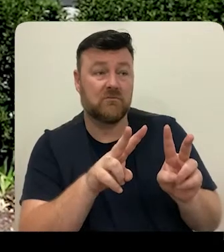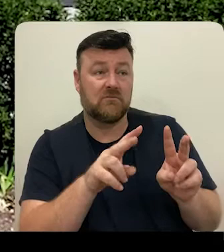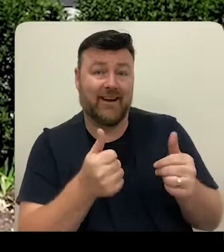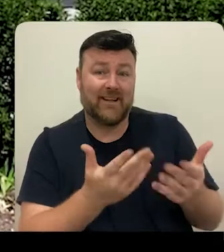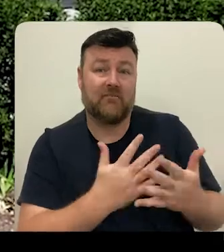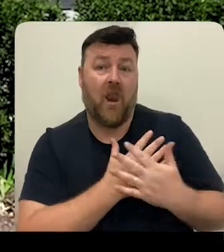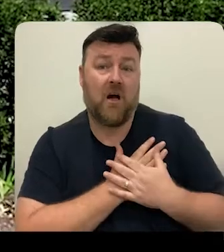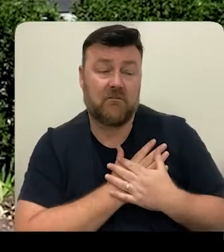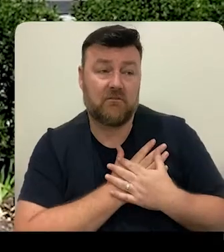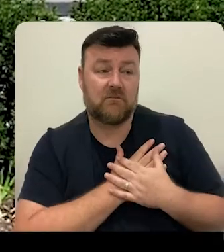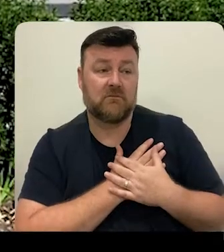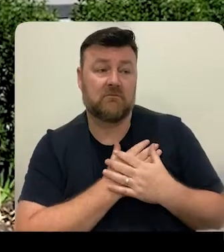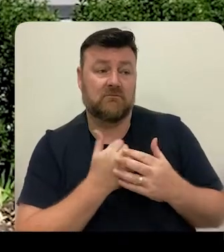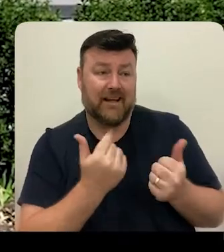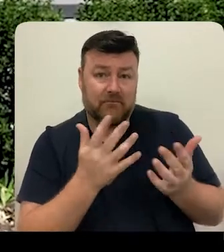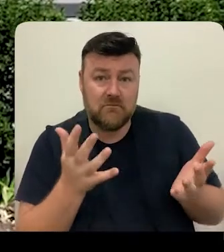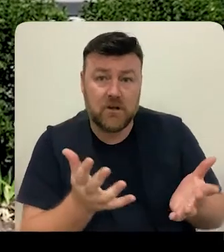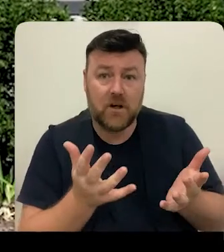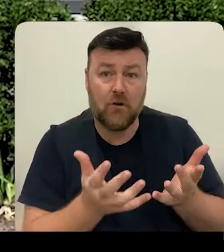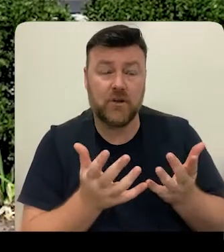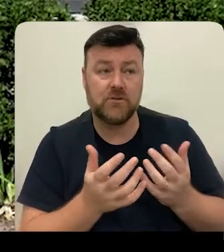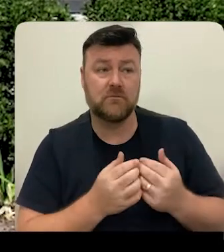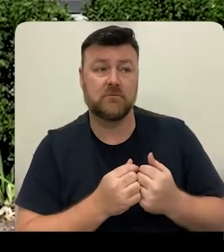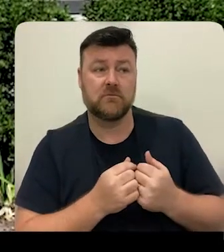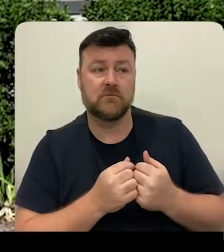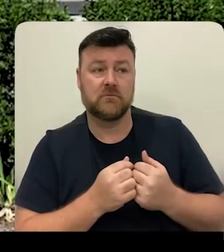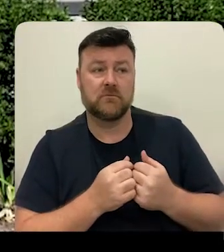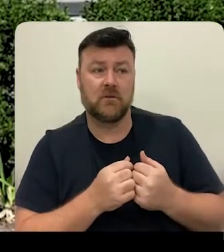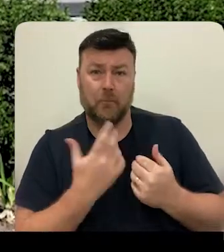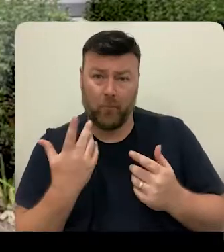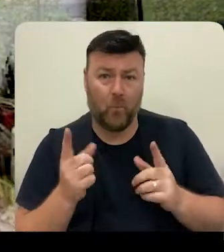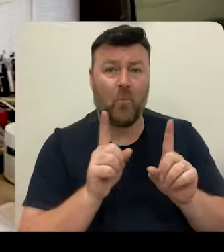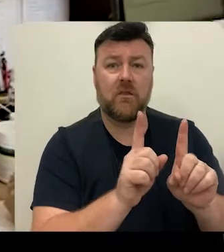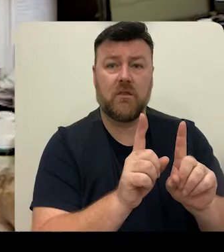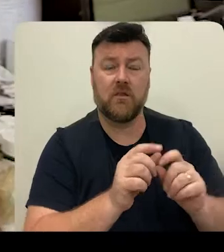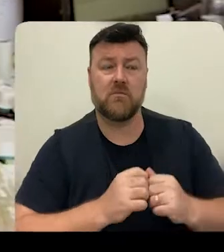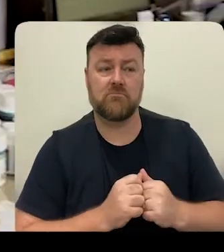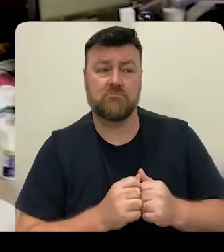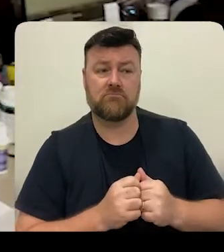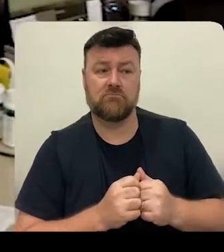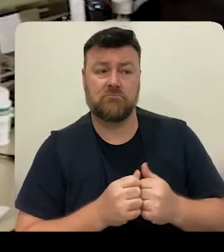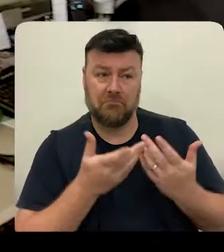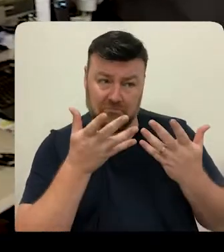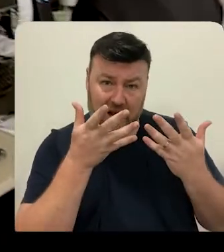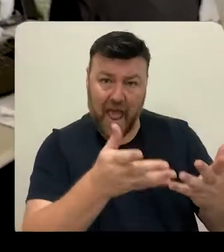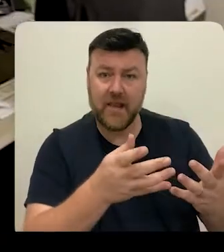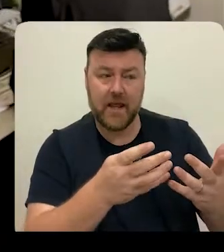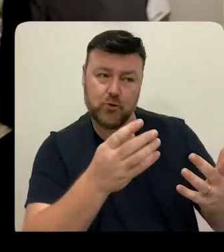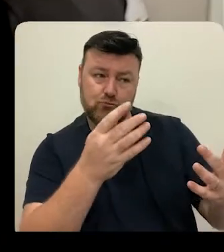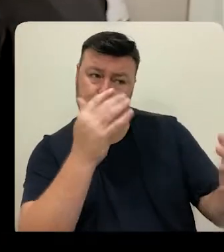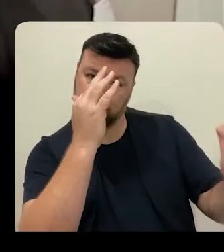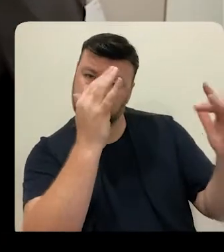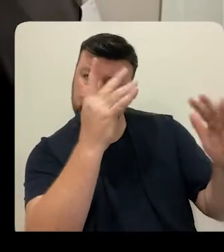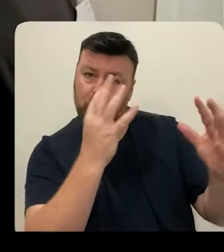and encourage and be a constant present in their life and be a reflective surface